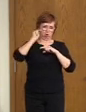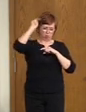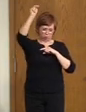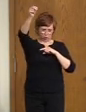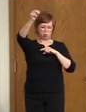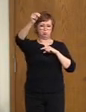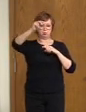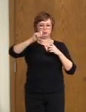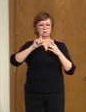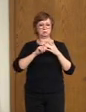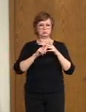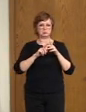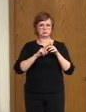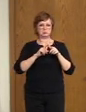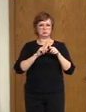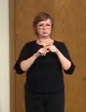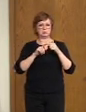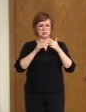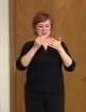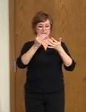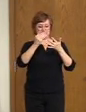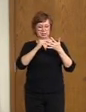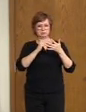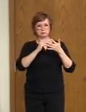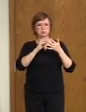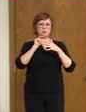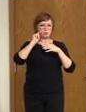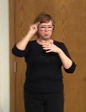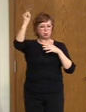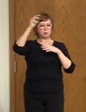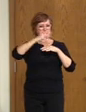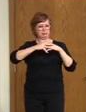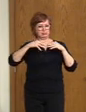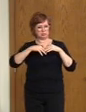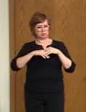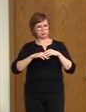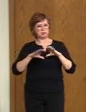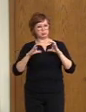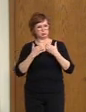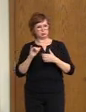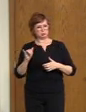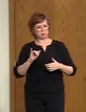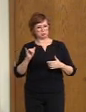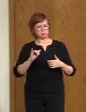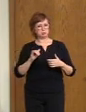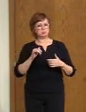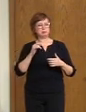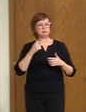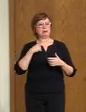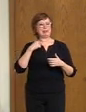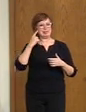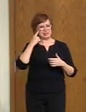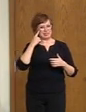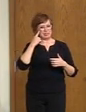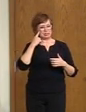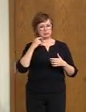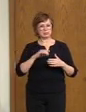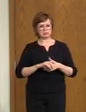sequencing as a priority for Indigenous populations in the north as well. But again, I think we do see a